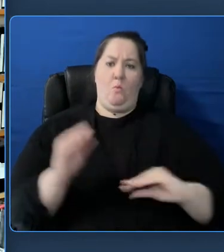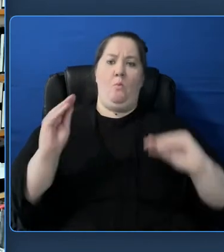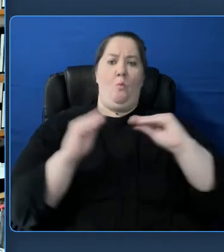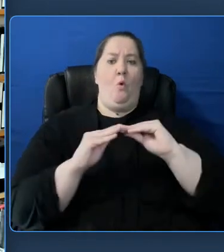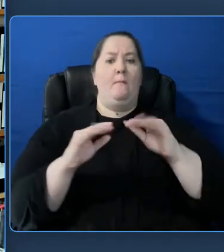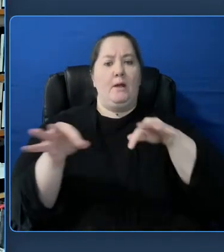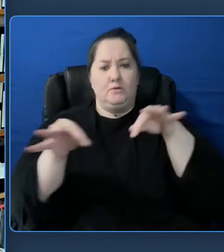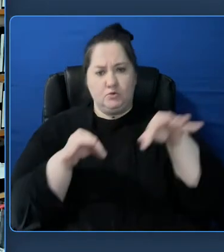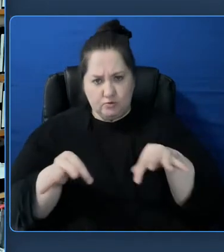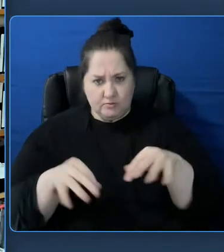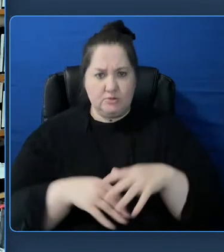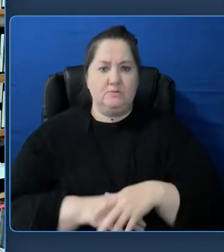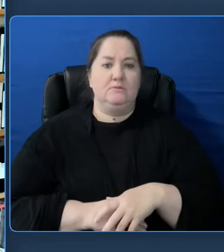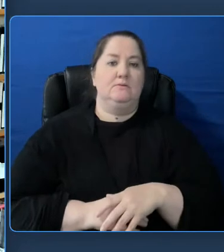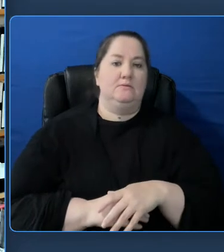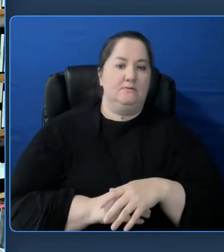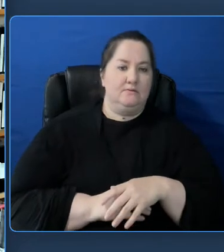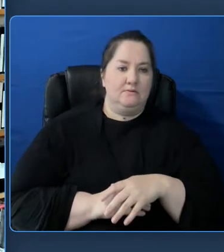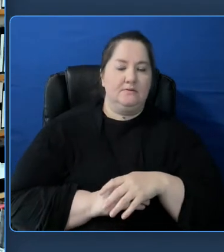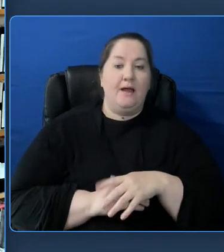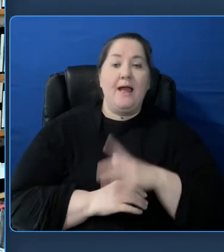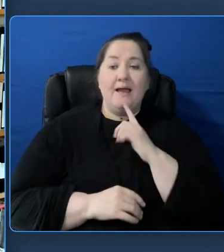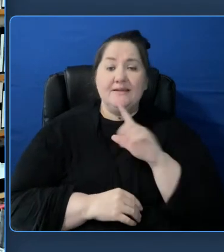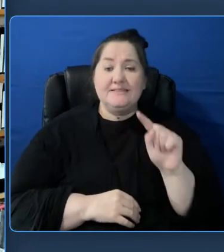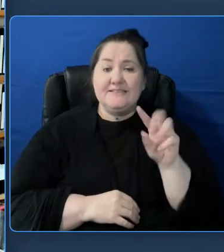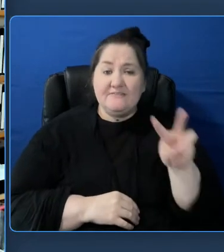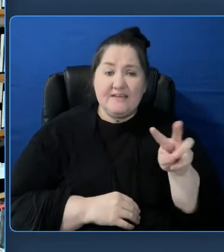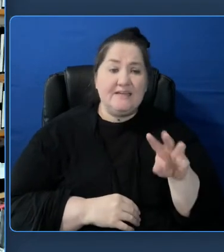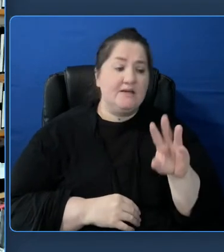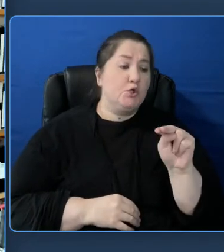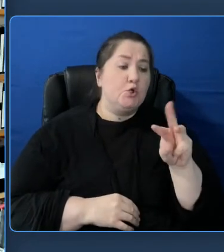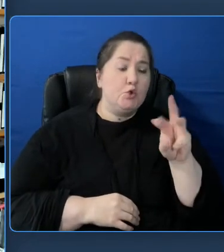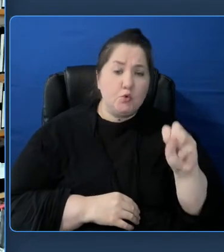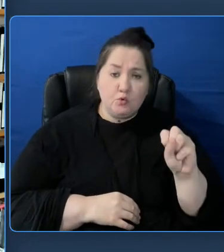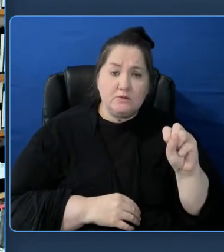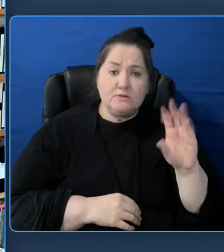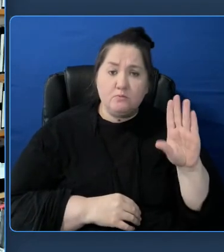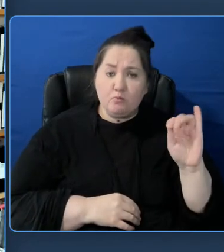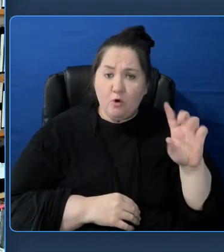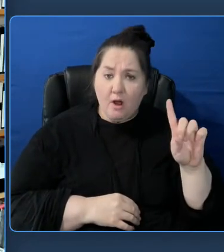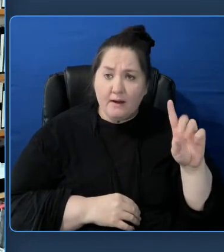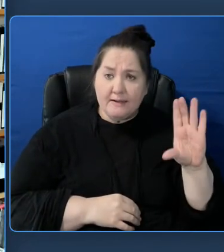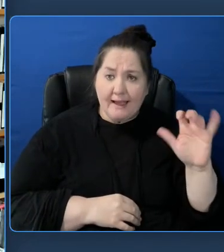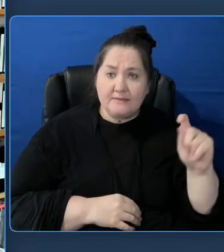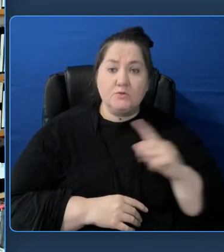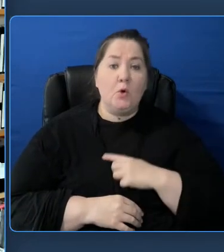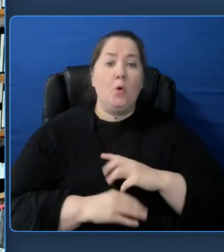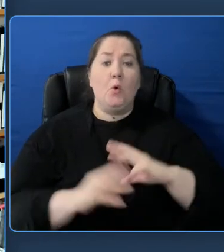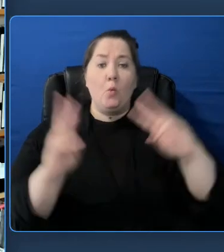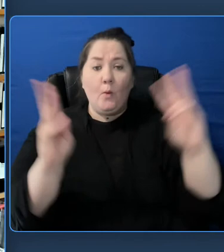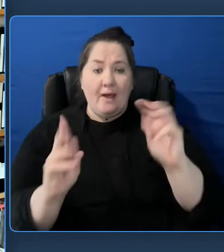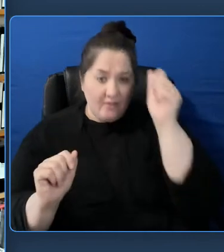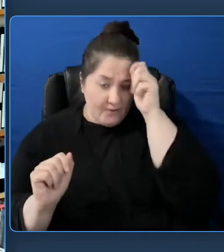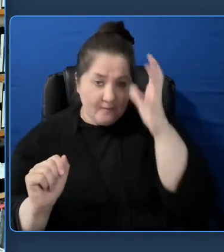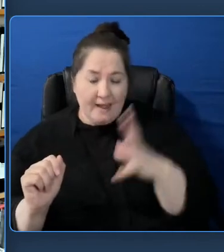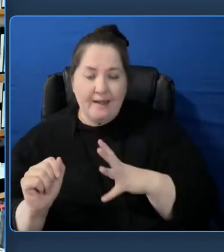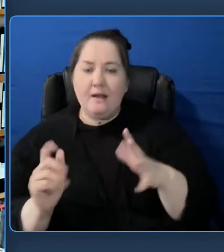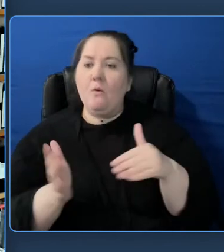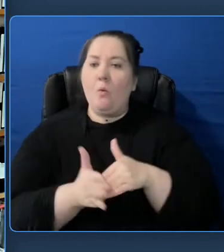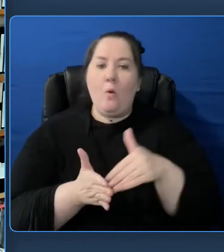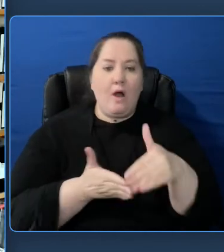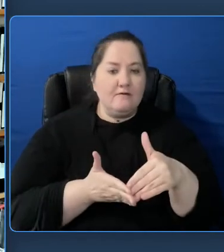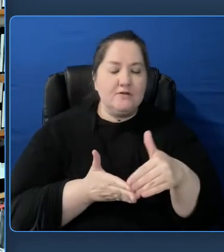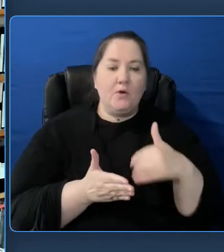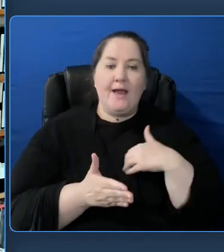about description. And television broadcasters, news broadcasters, weathermen, You know, how often do you